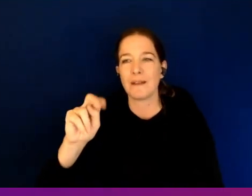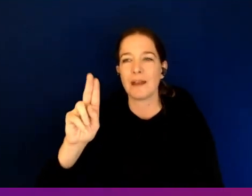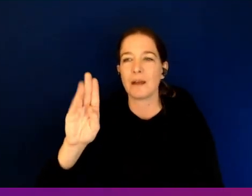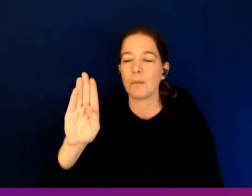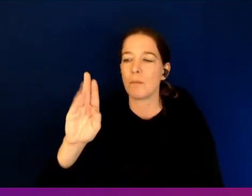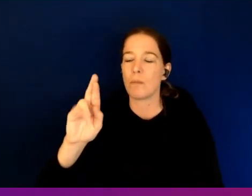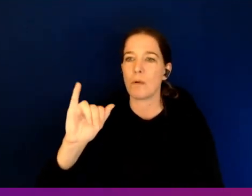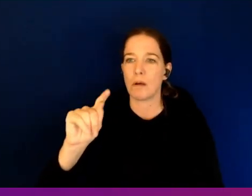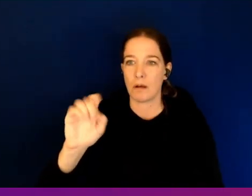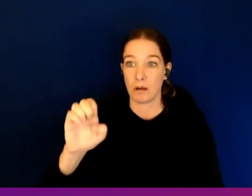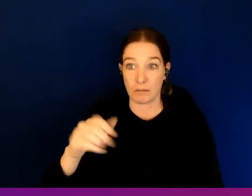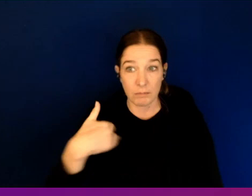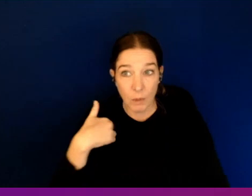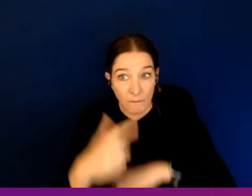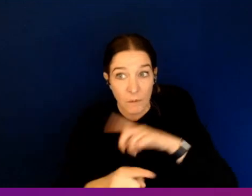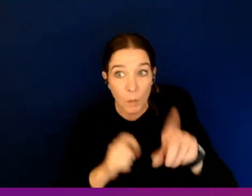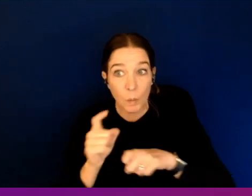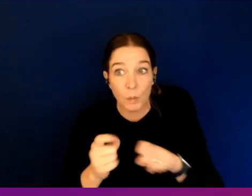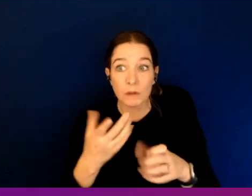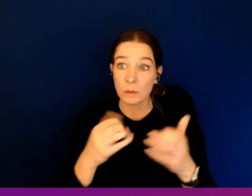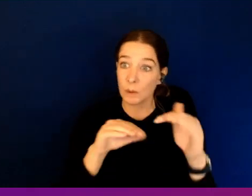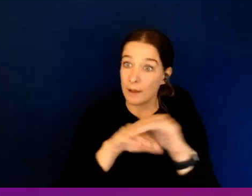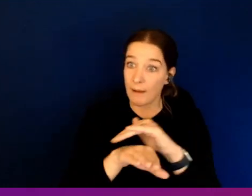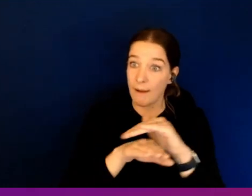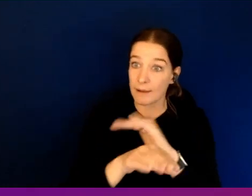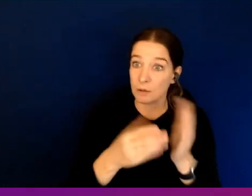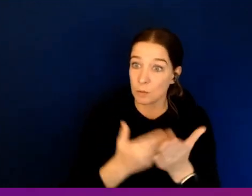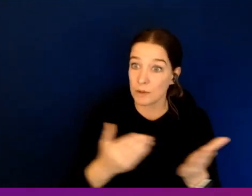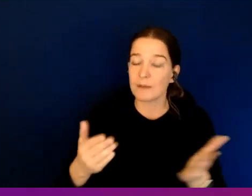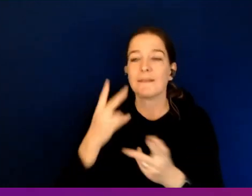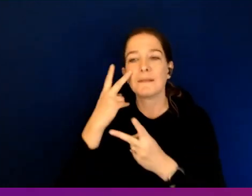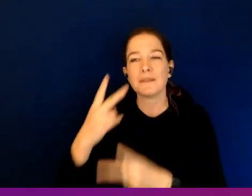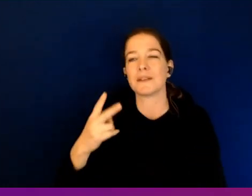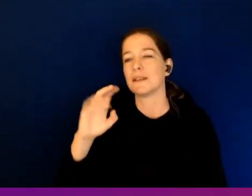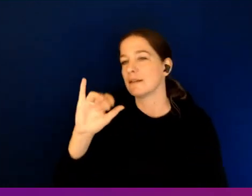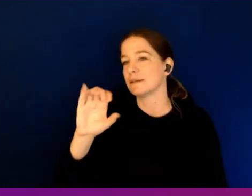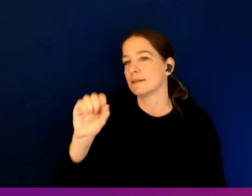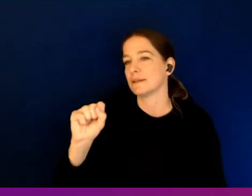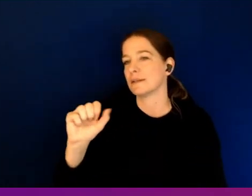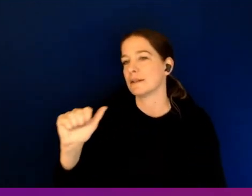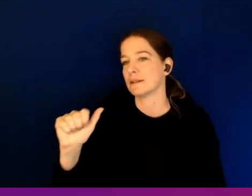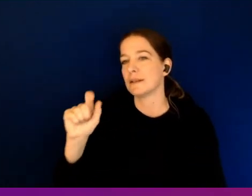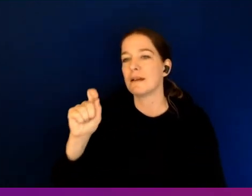webinar. And if you have any questions or would like to access our resources, please visit